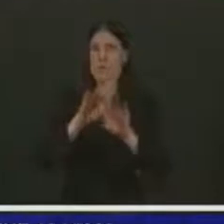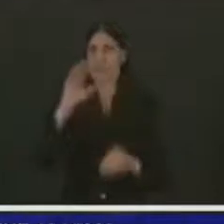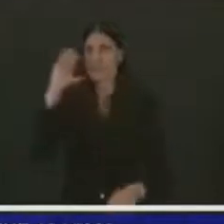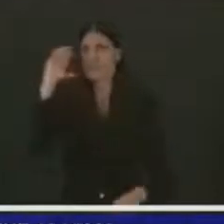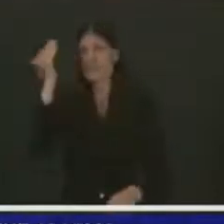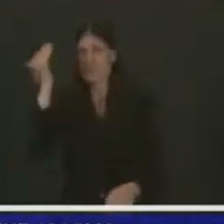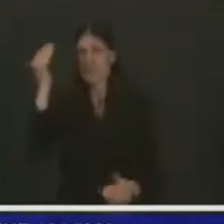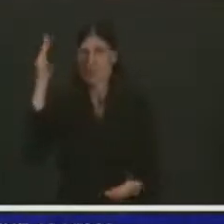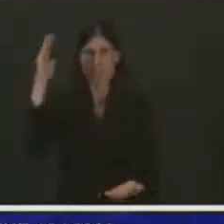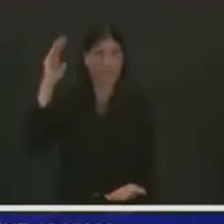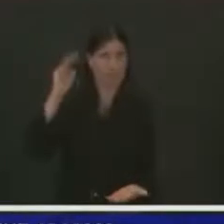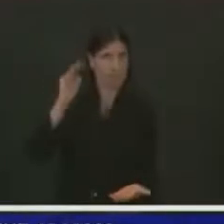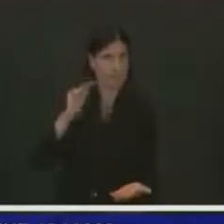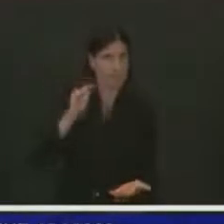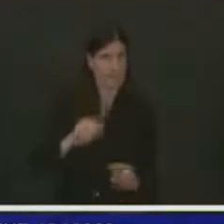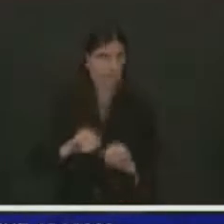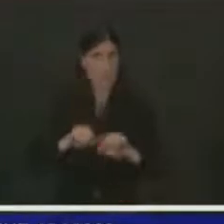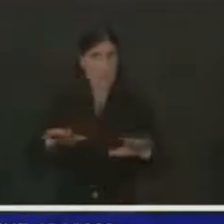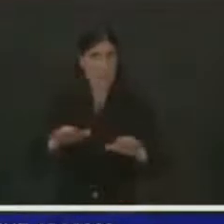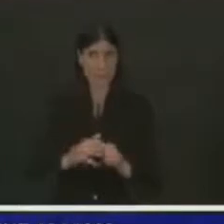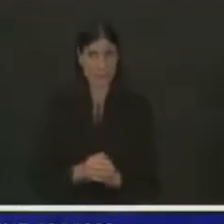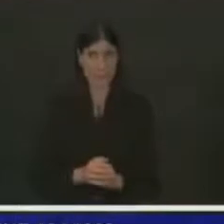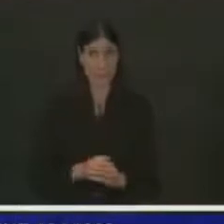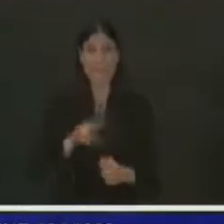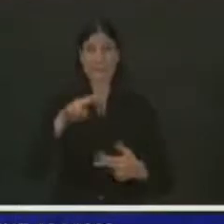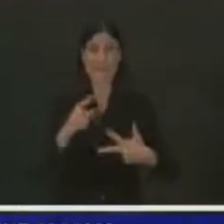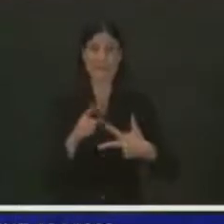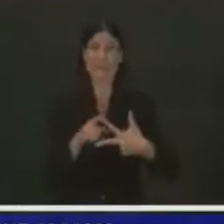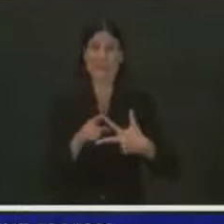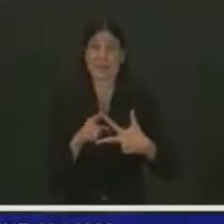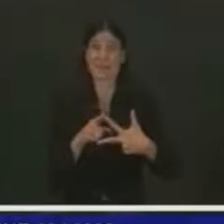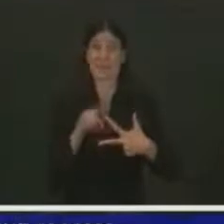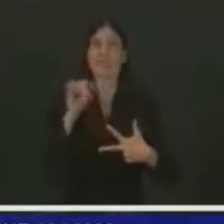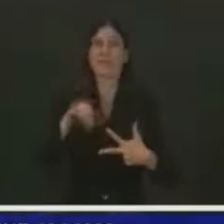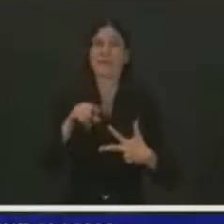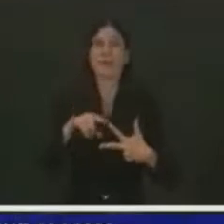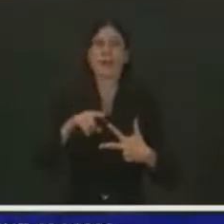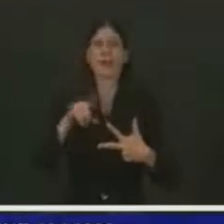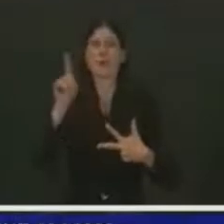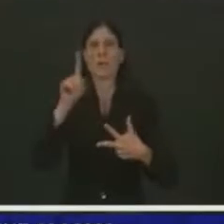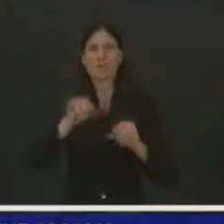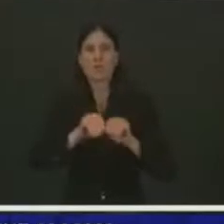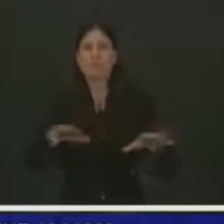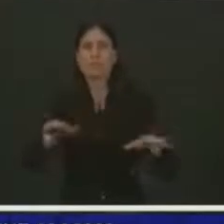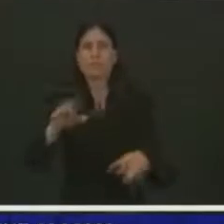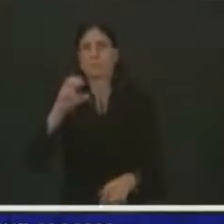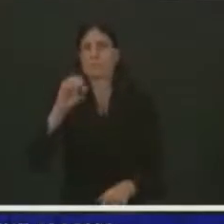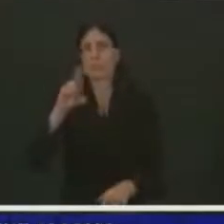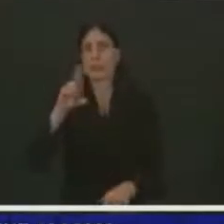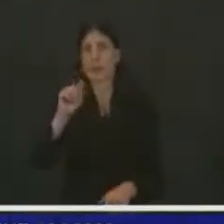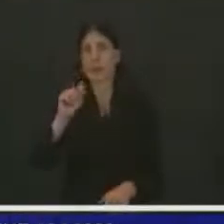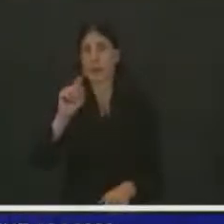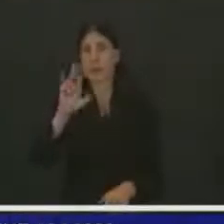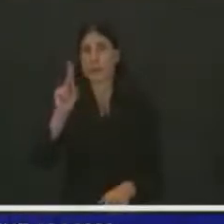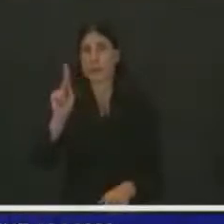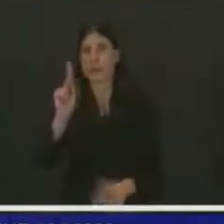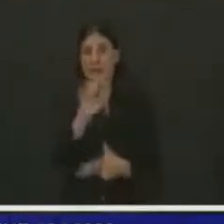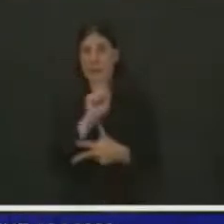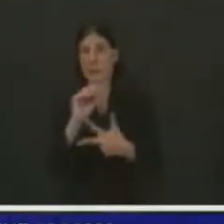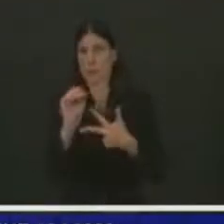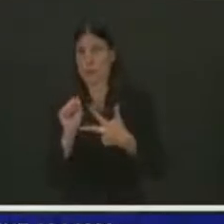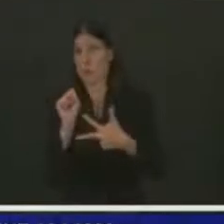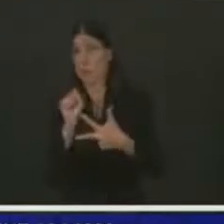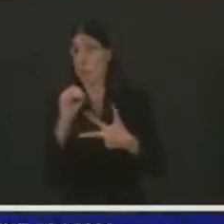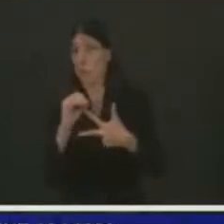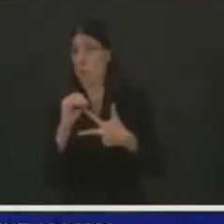this virus. The second strategy, as the governor shared, is the outbreak rapid response that allows